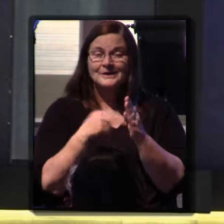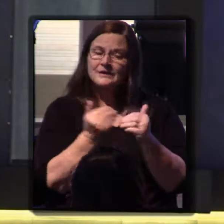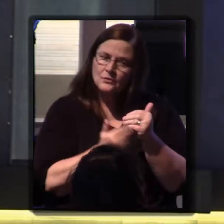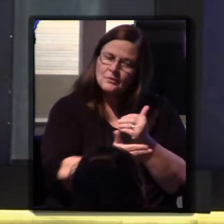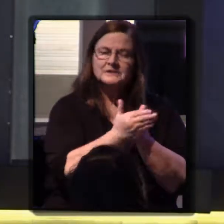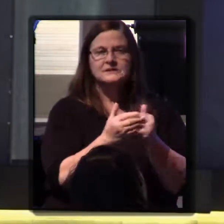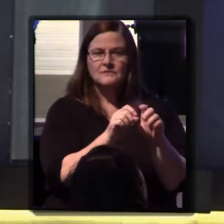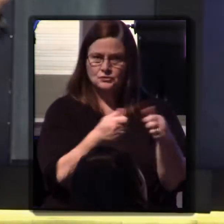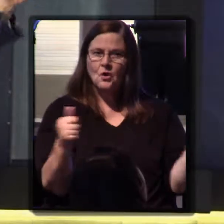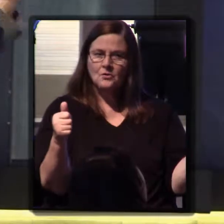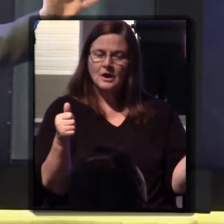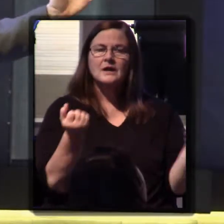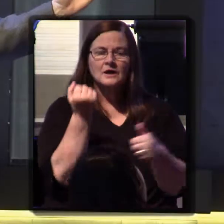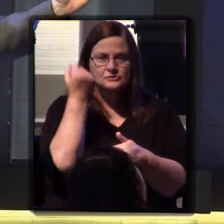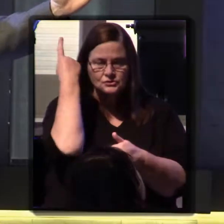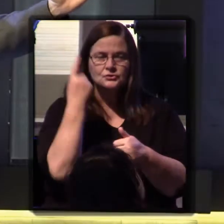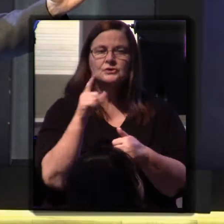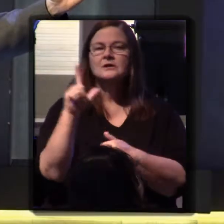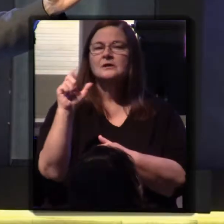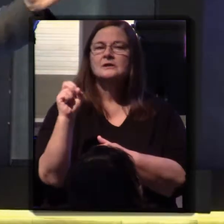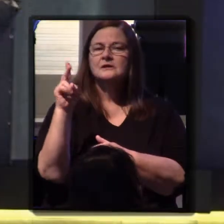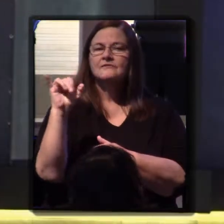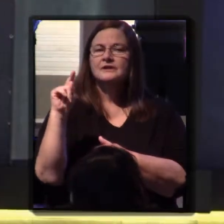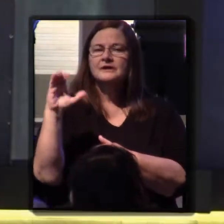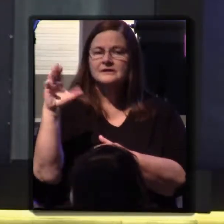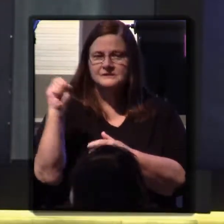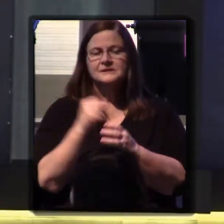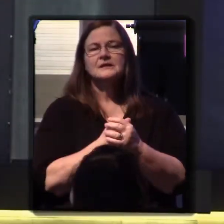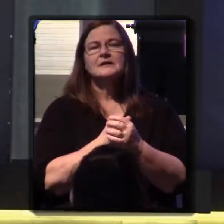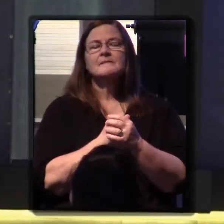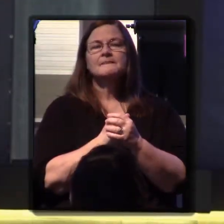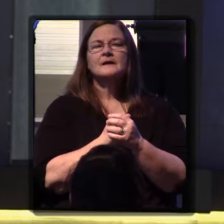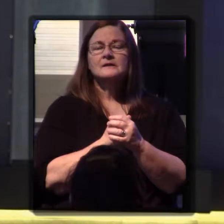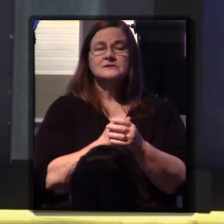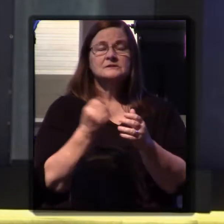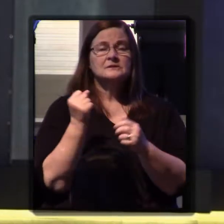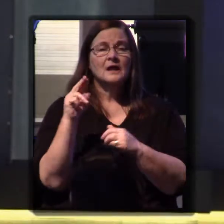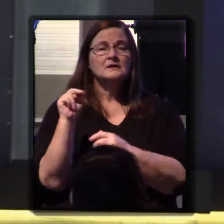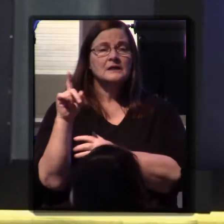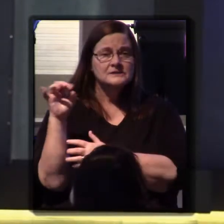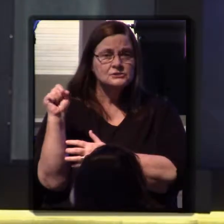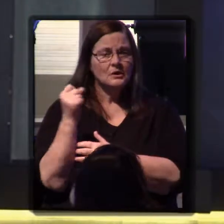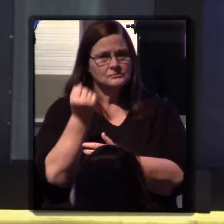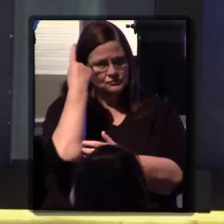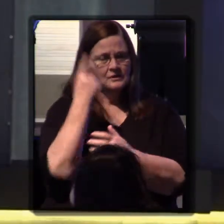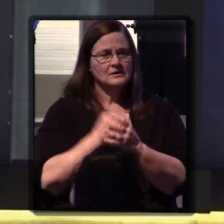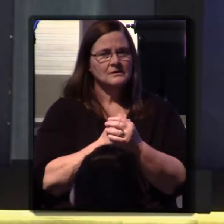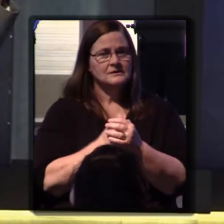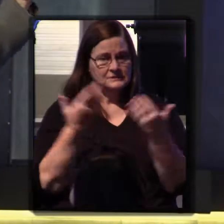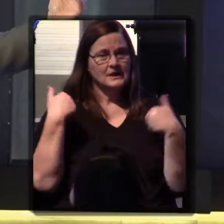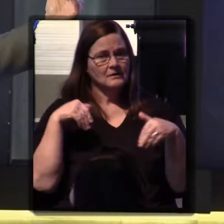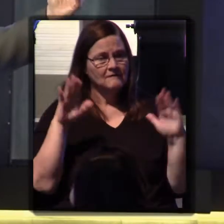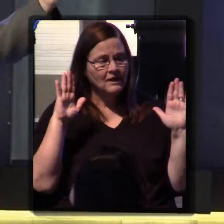you were reading the rest of the Torah. And unless you understood Leviticus, unless you understood the